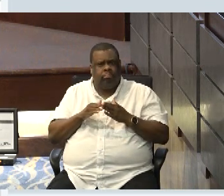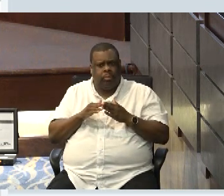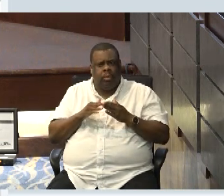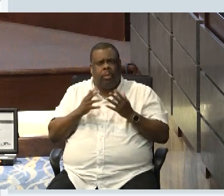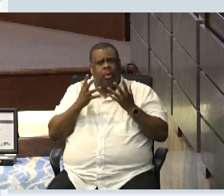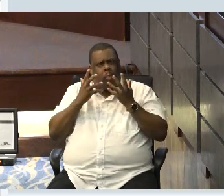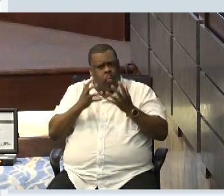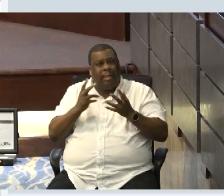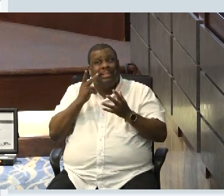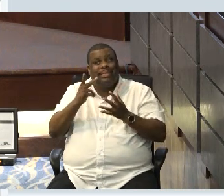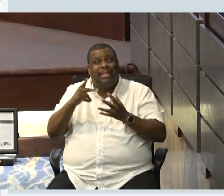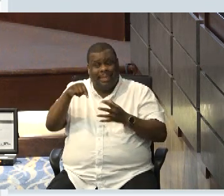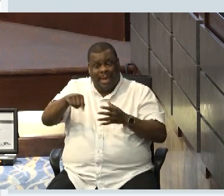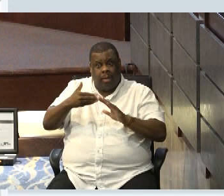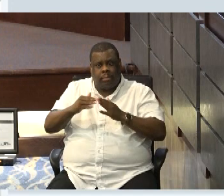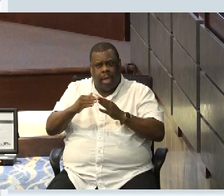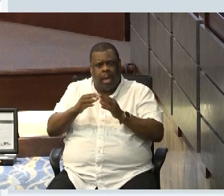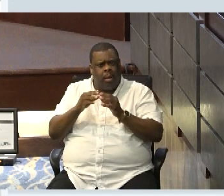activated downtown,